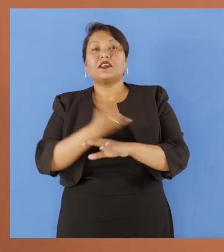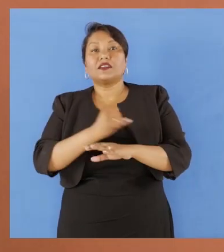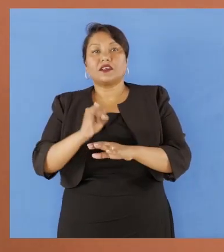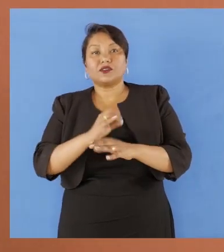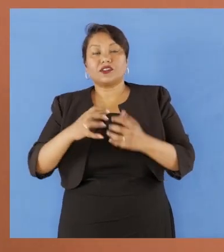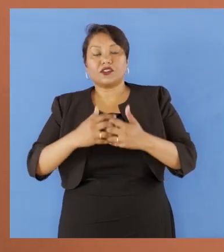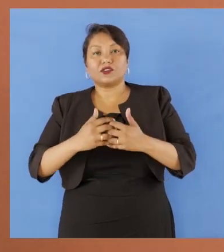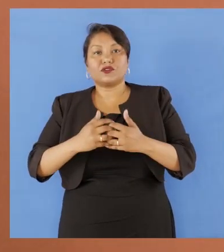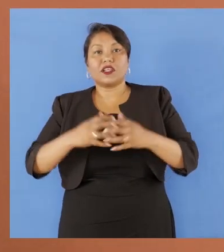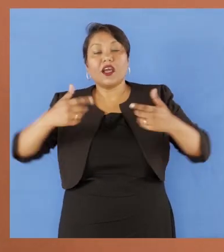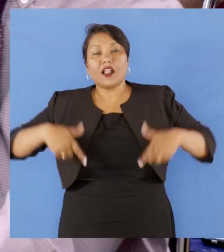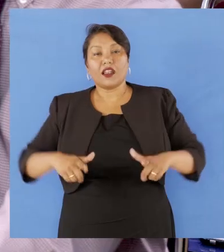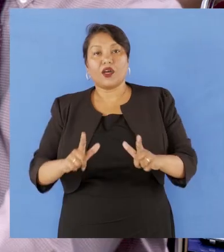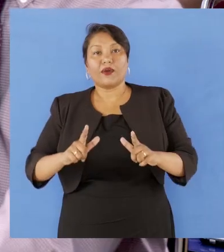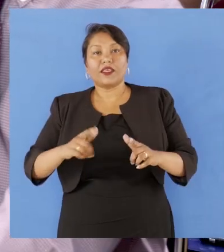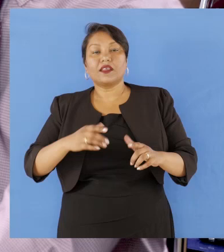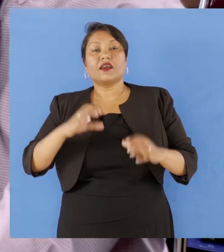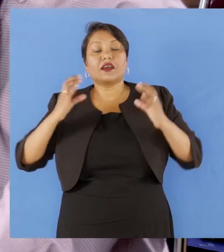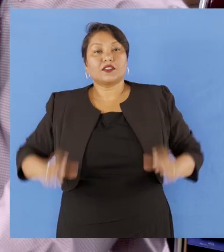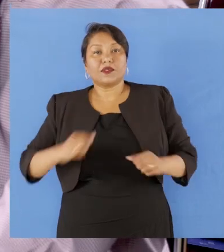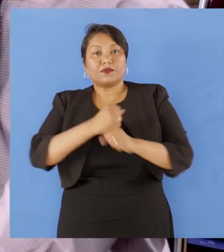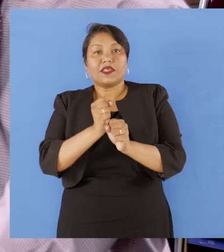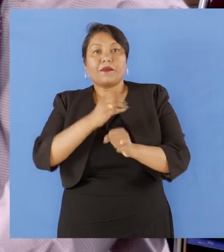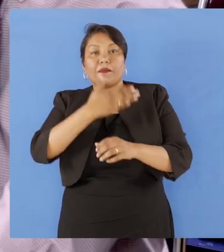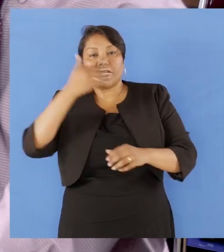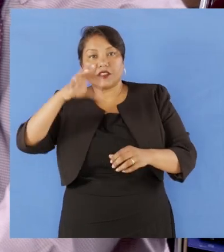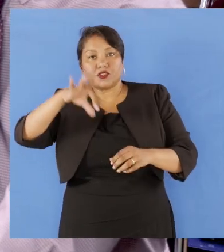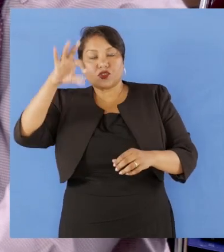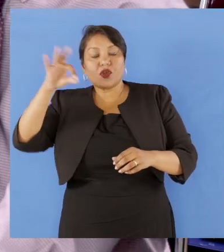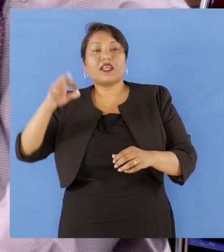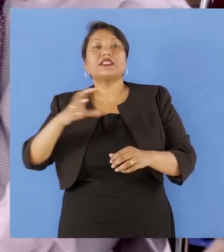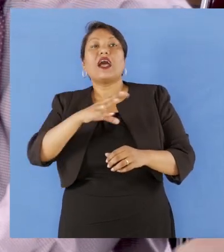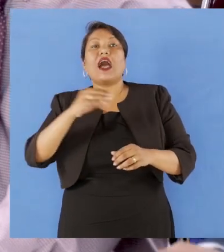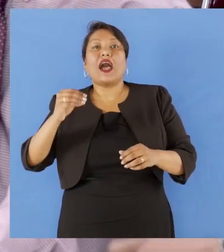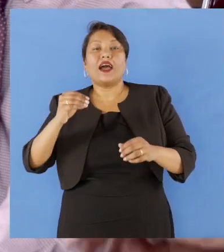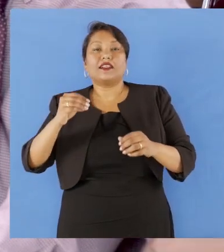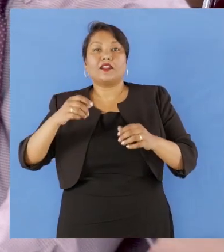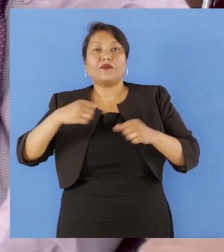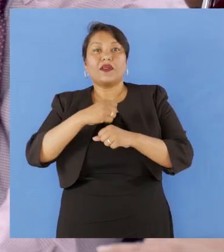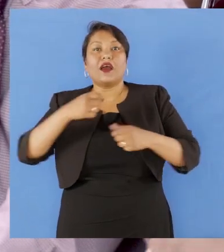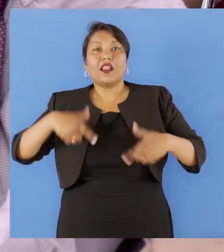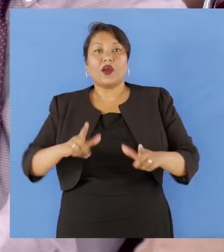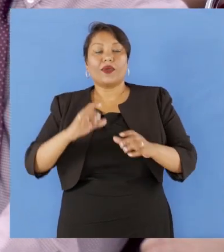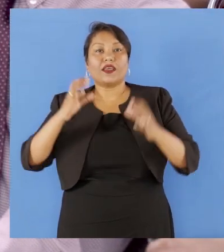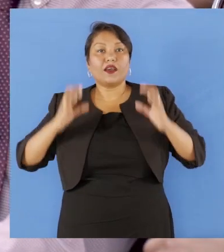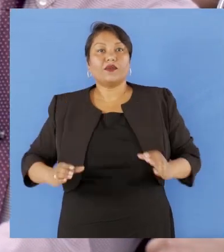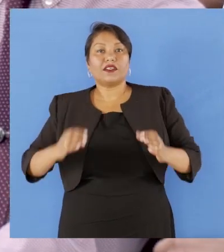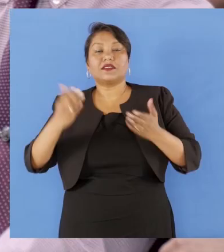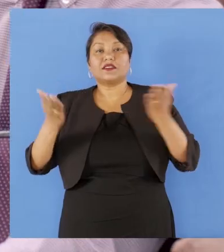should result in providers being more careful of engaging practices which can negatively impact